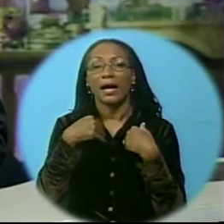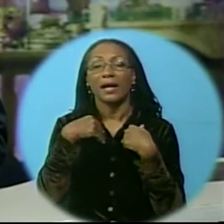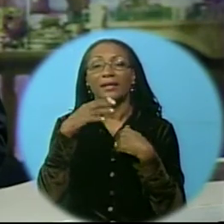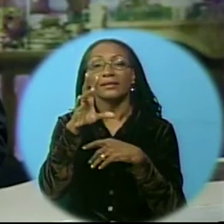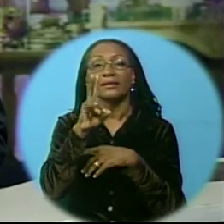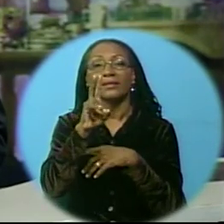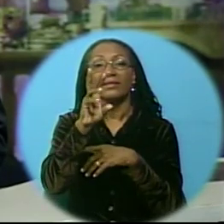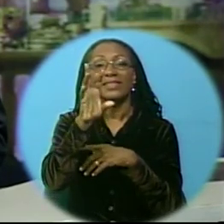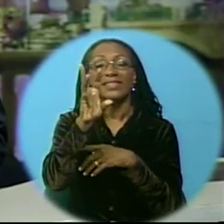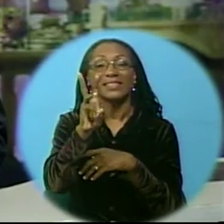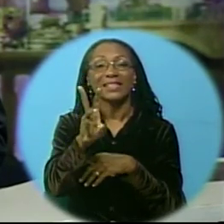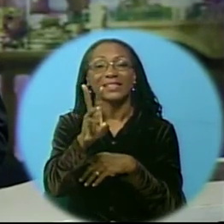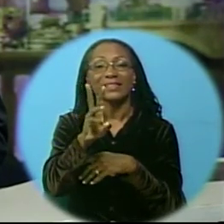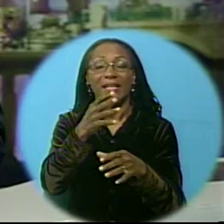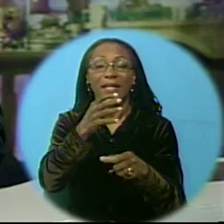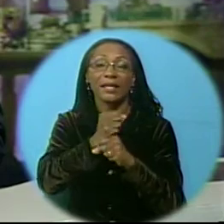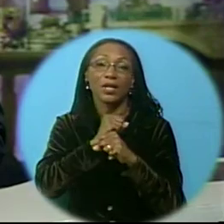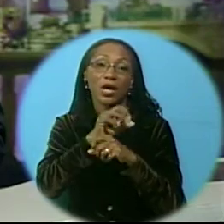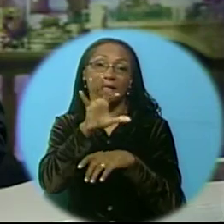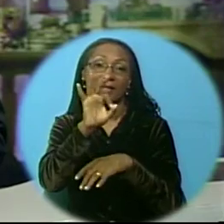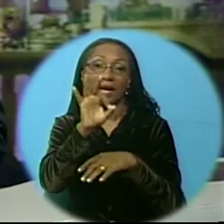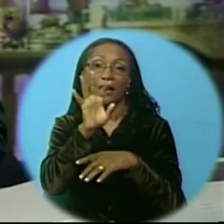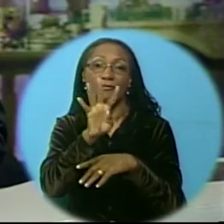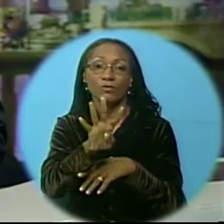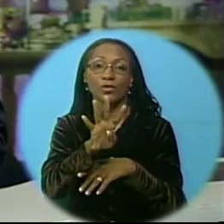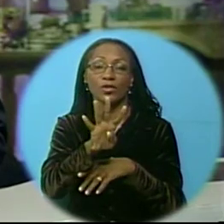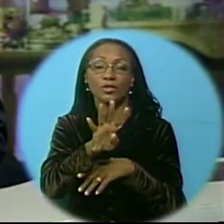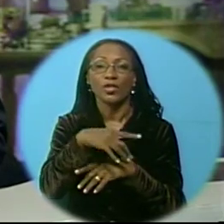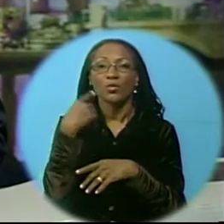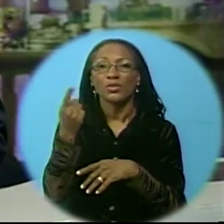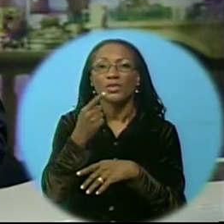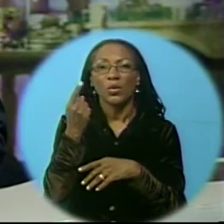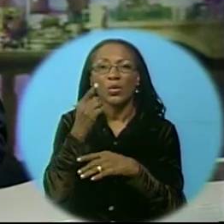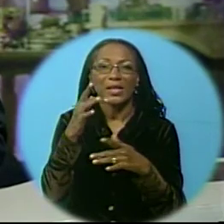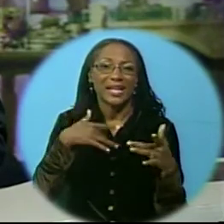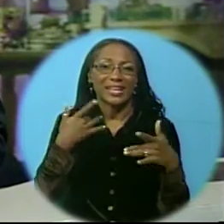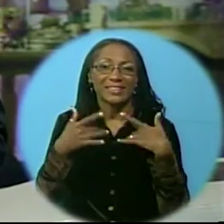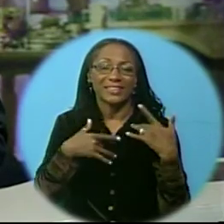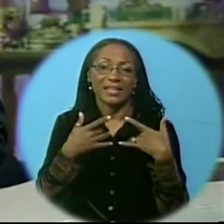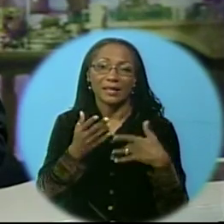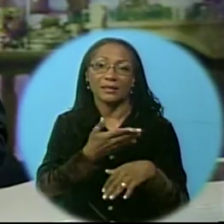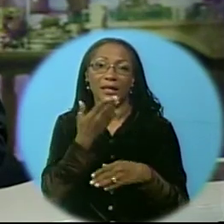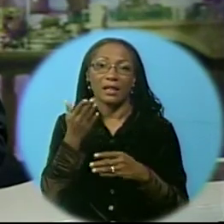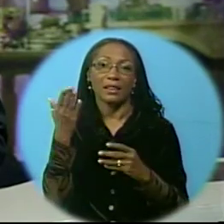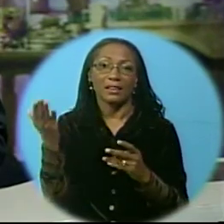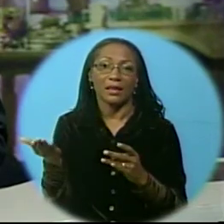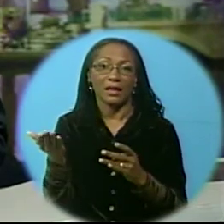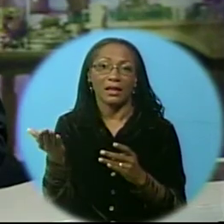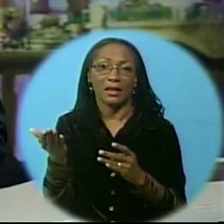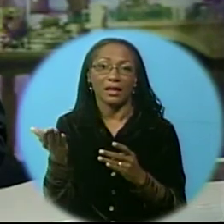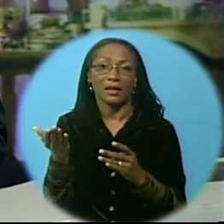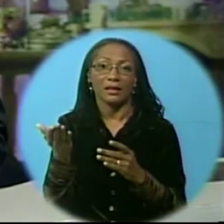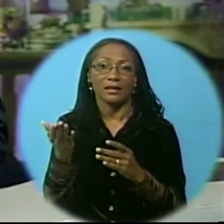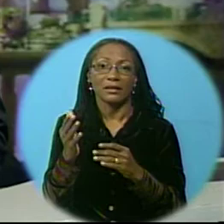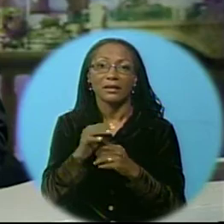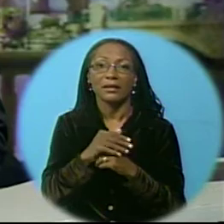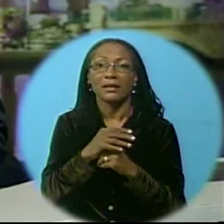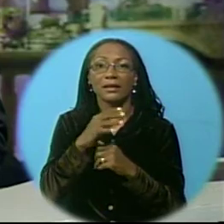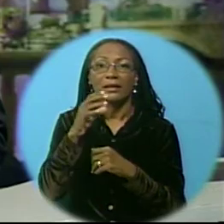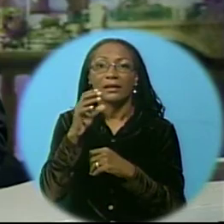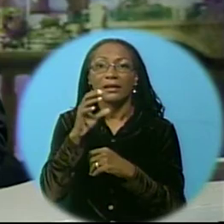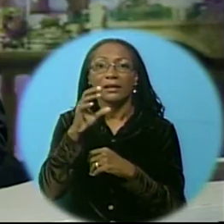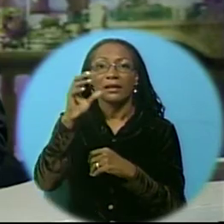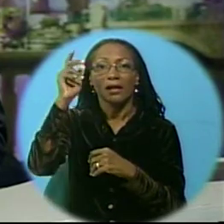inclusive of 9 fours, was the only thing worth writing home about in the team's score of 151 in just 40.4 overs.